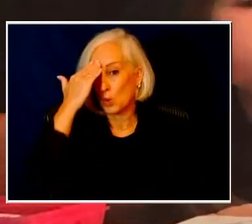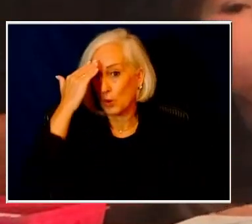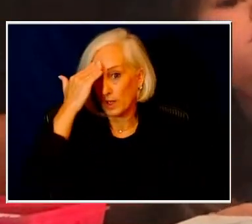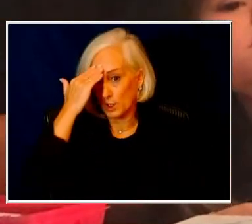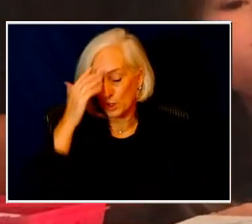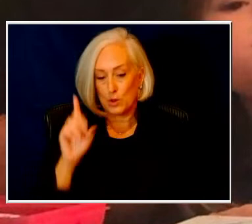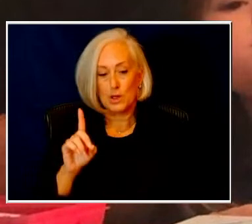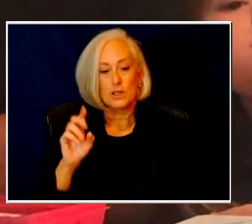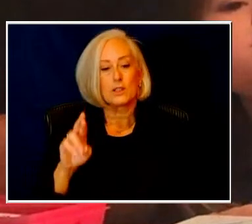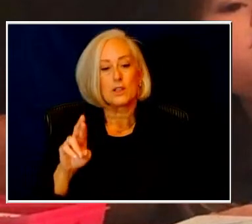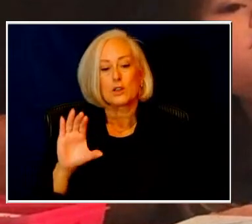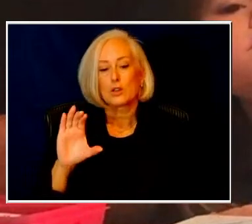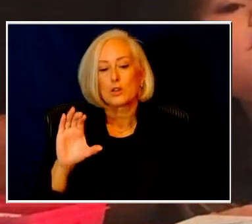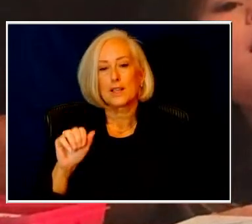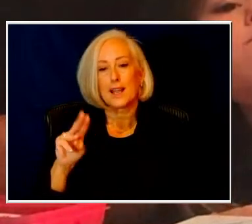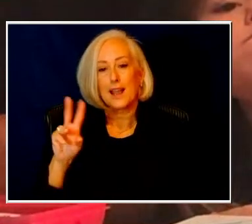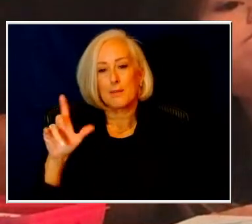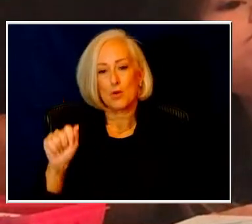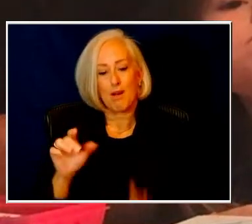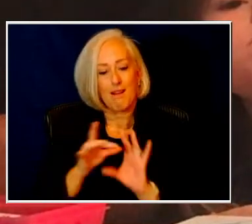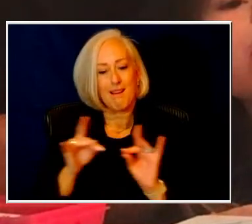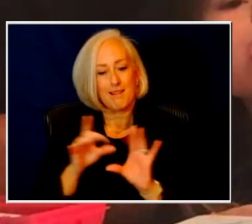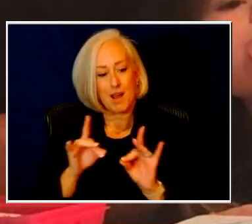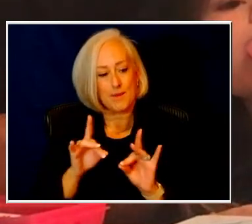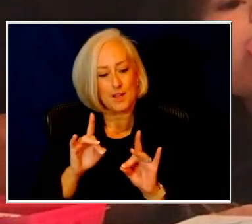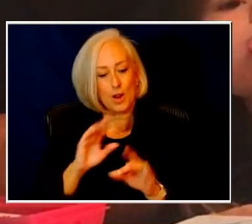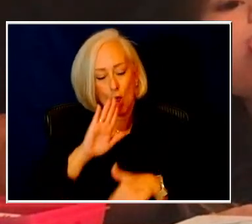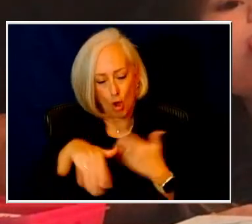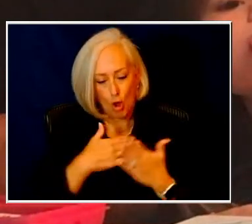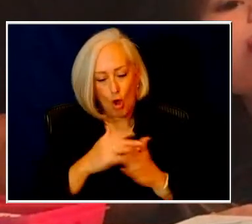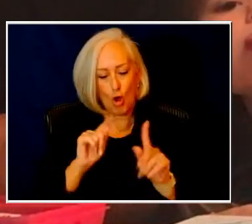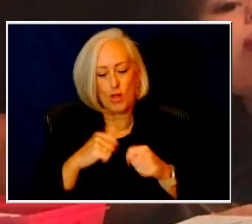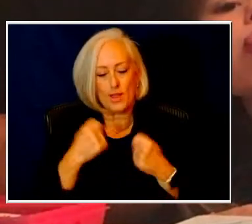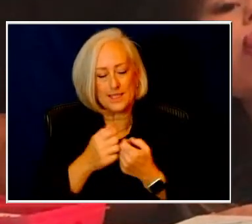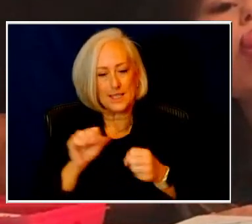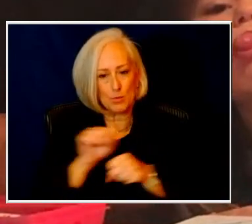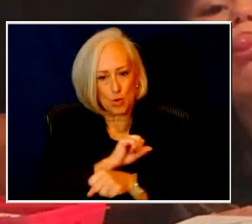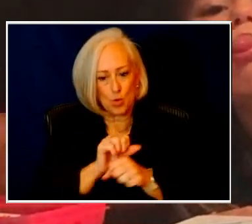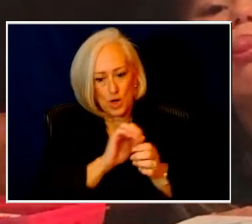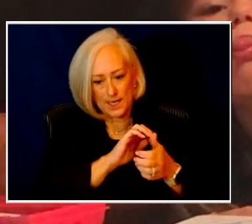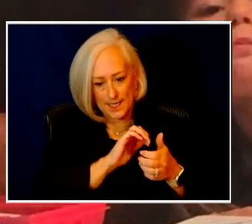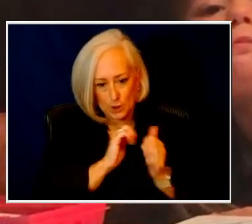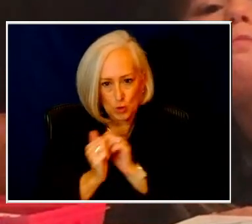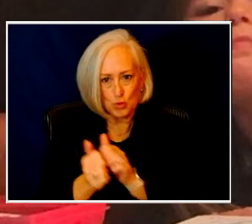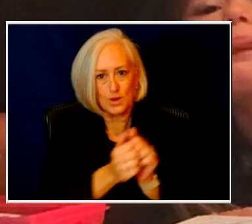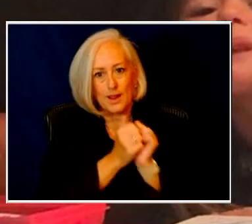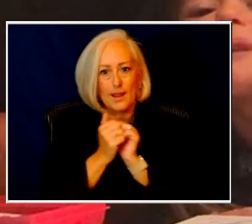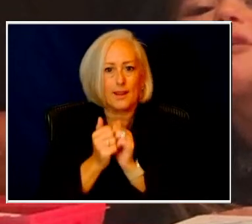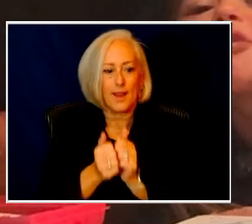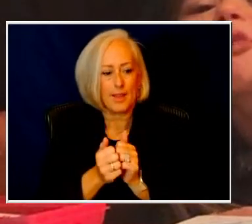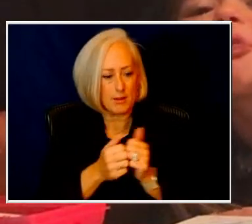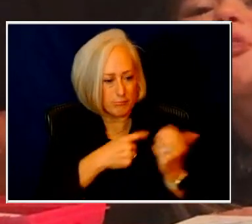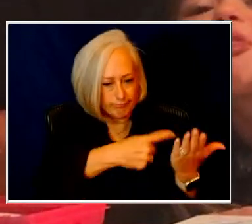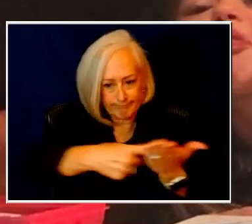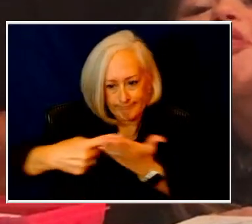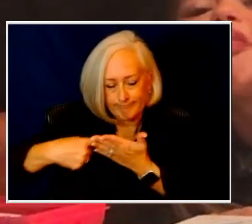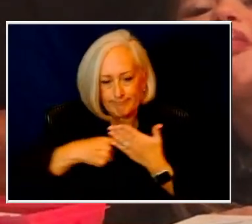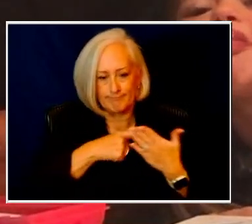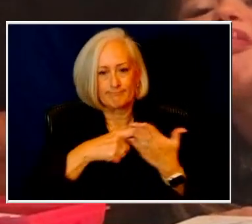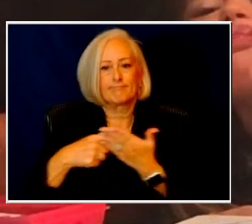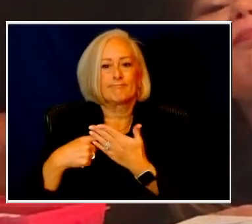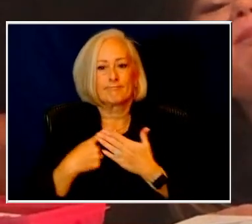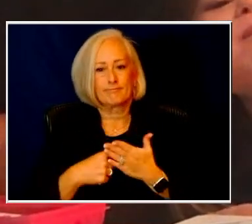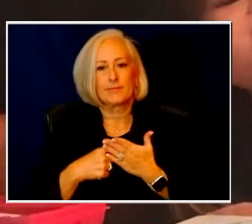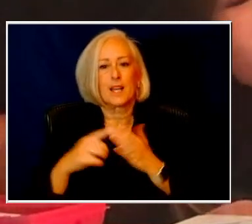Dr. Camerata said, all these teams were working behind the scenes, talking to other people, and,